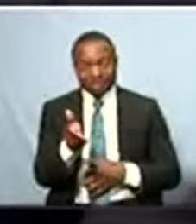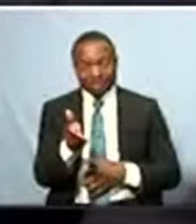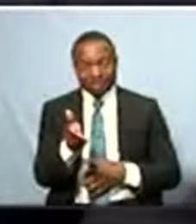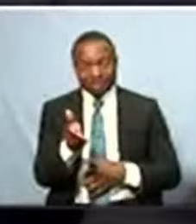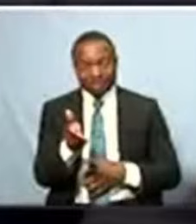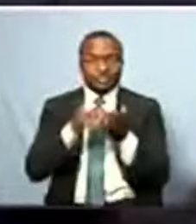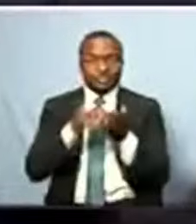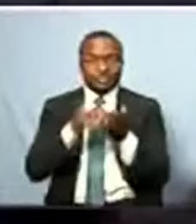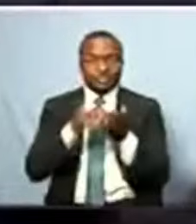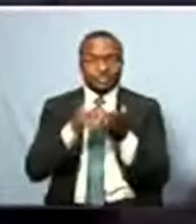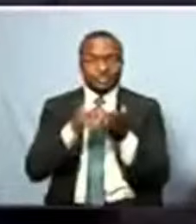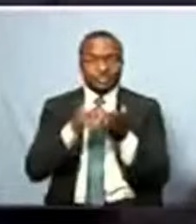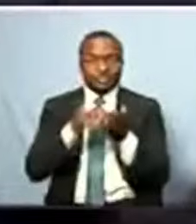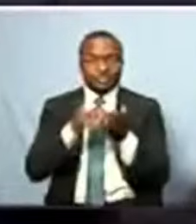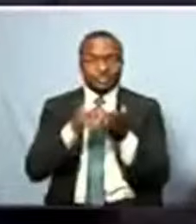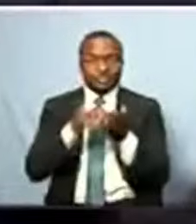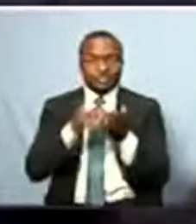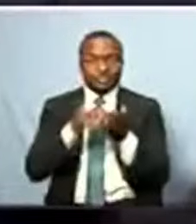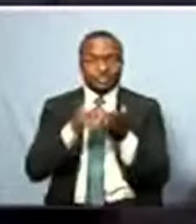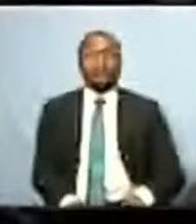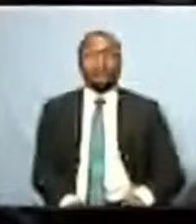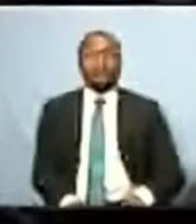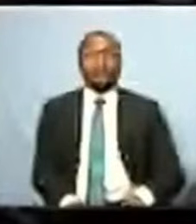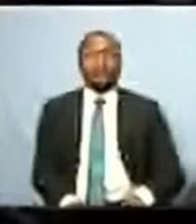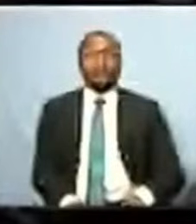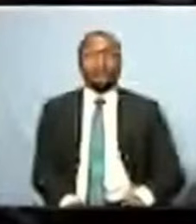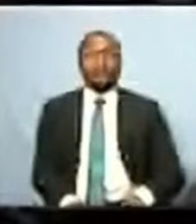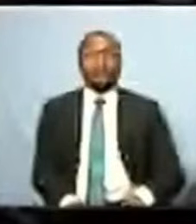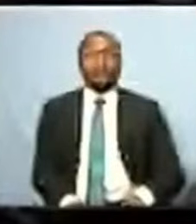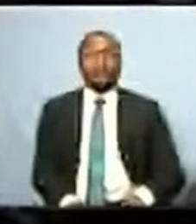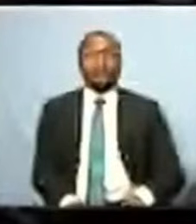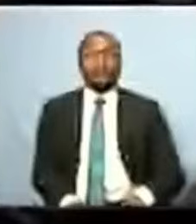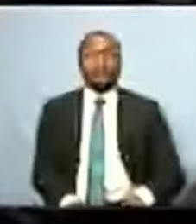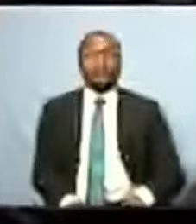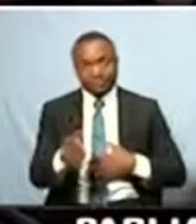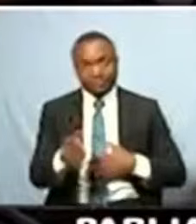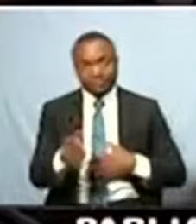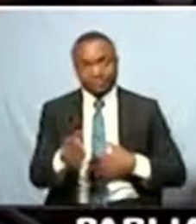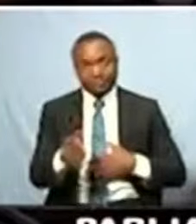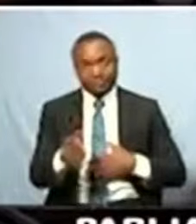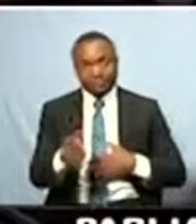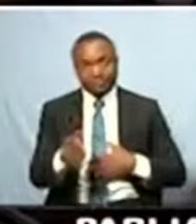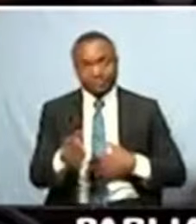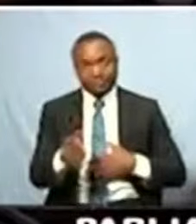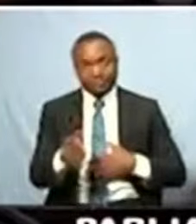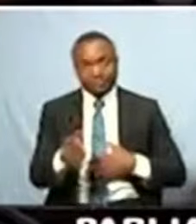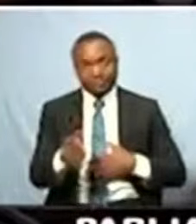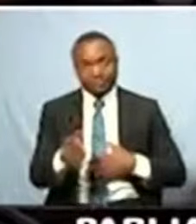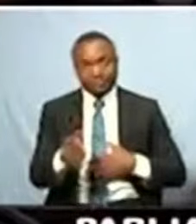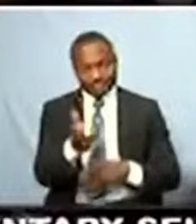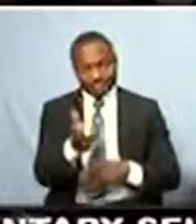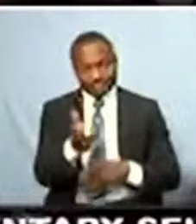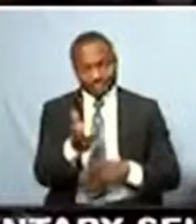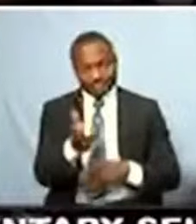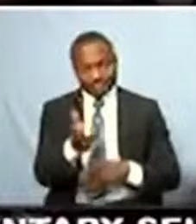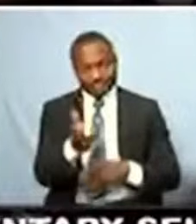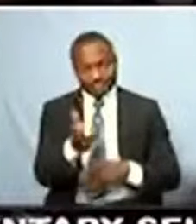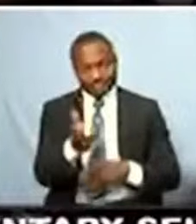representation. Thank you, Chair. Thank you. Witness, please attend to those.